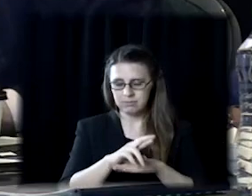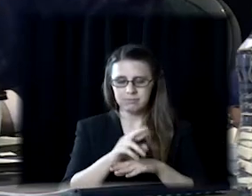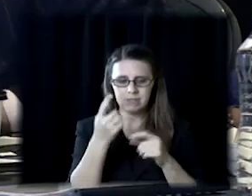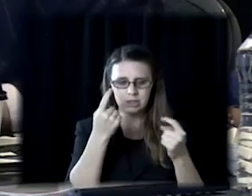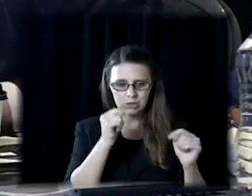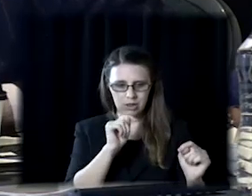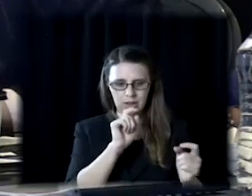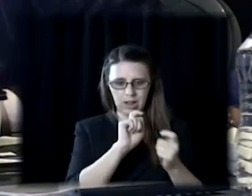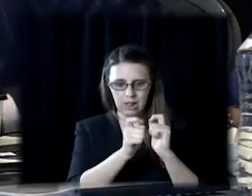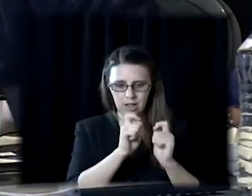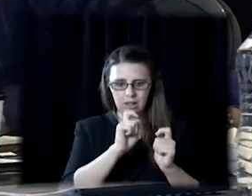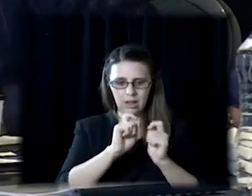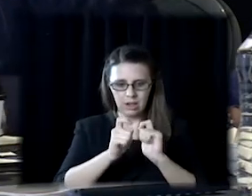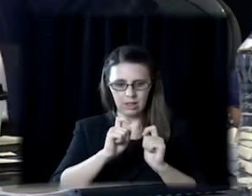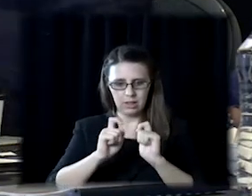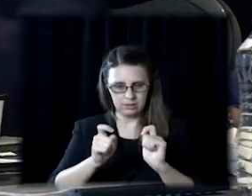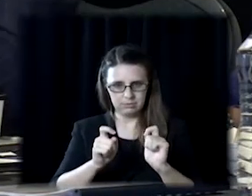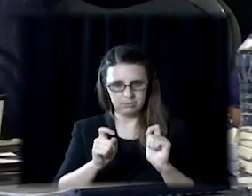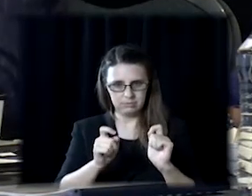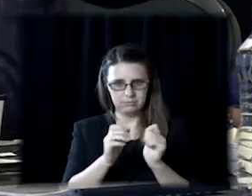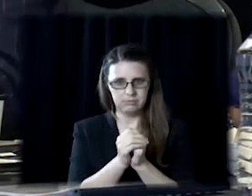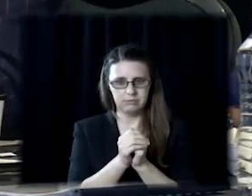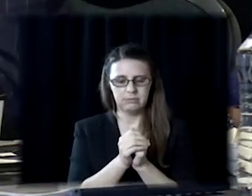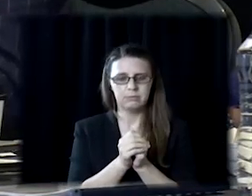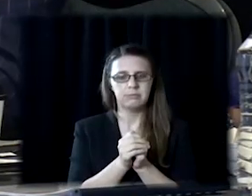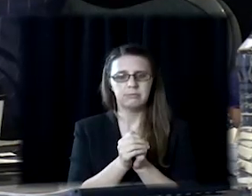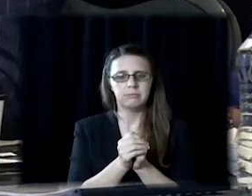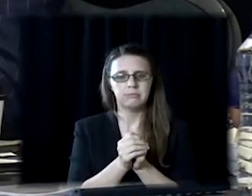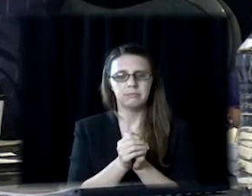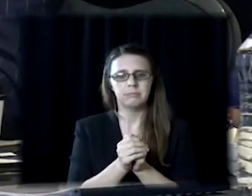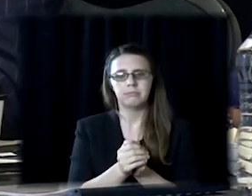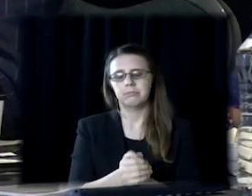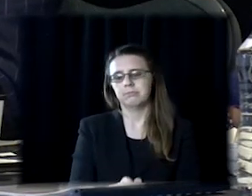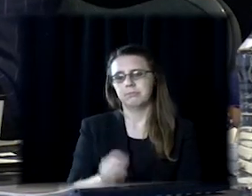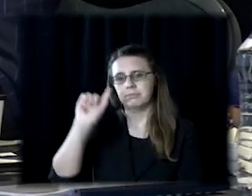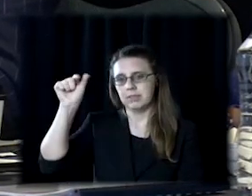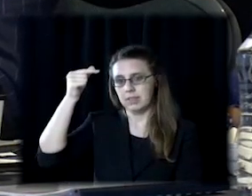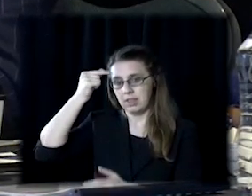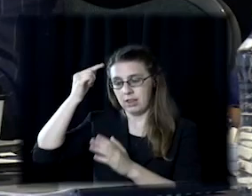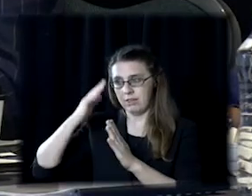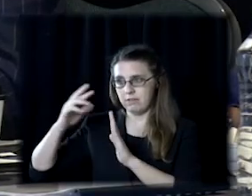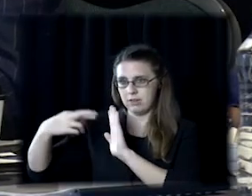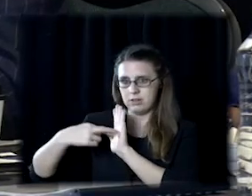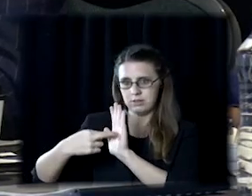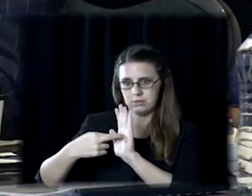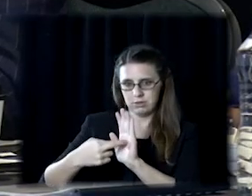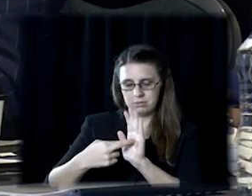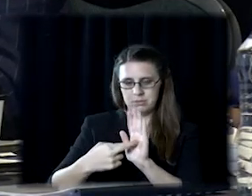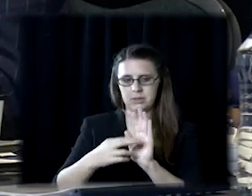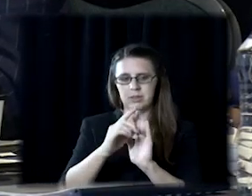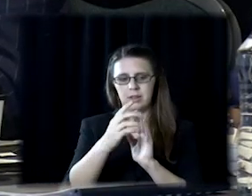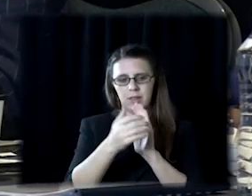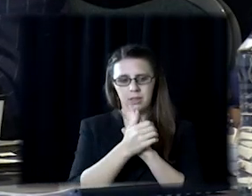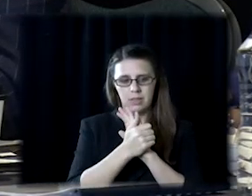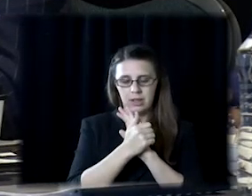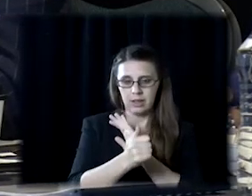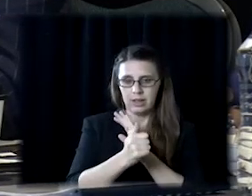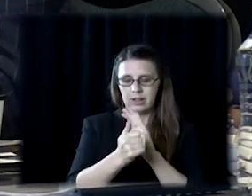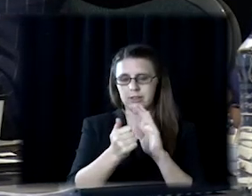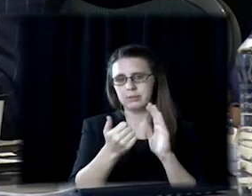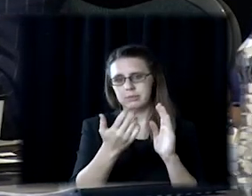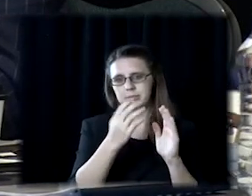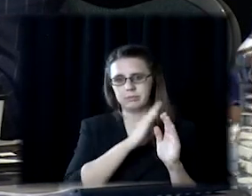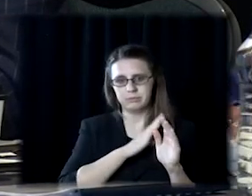identified violations in the prior proposed plan. And whereas representatives of the Governor and the Board's experts, consultants, and attorneys engaged